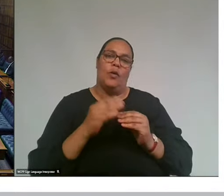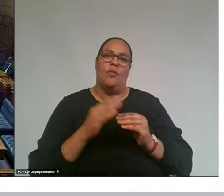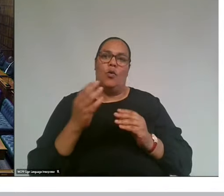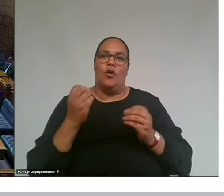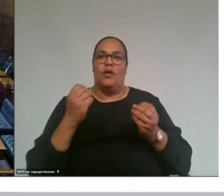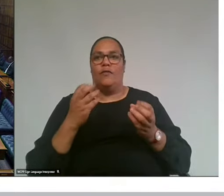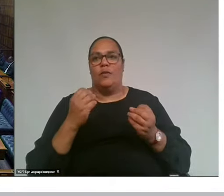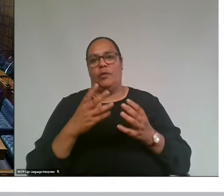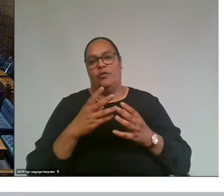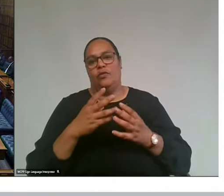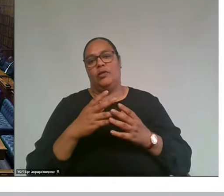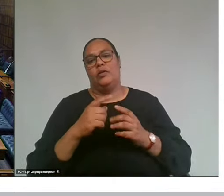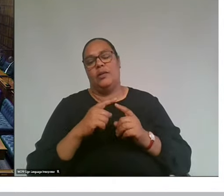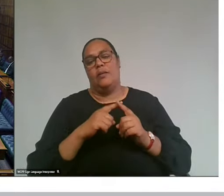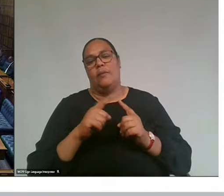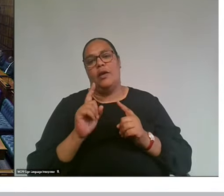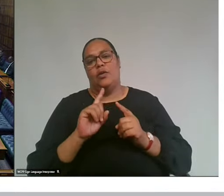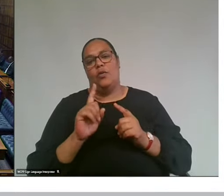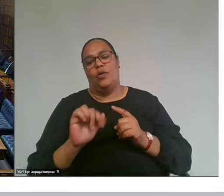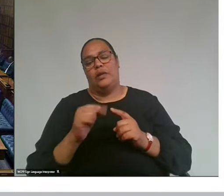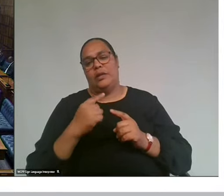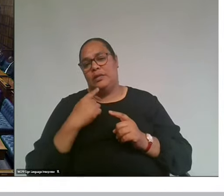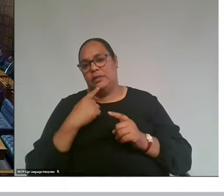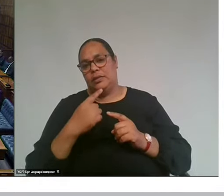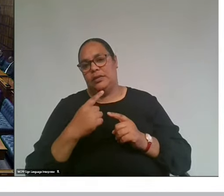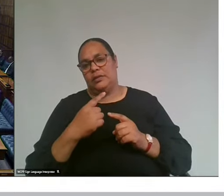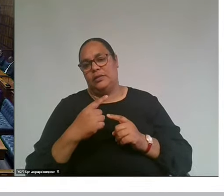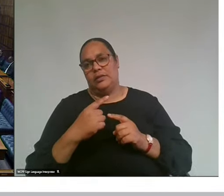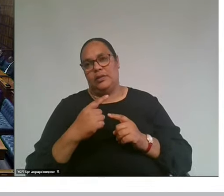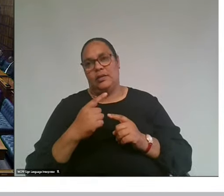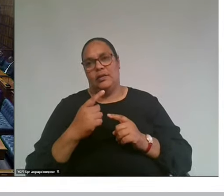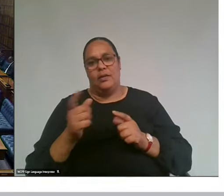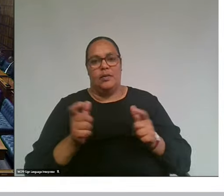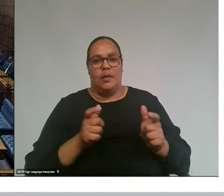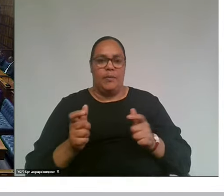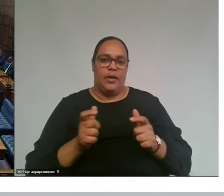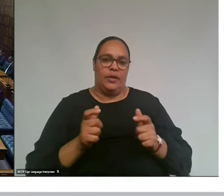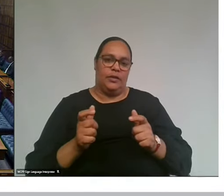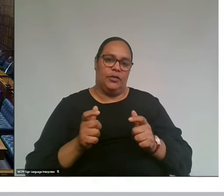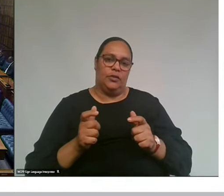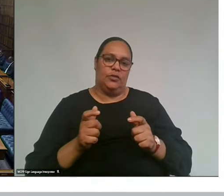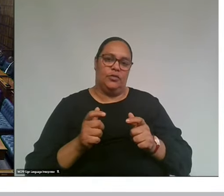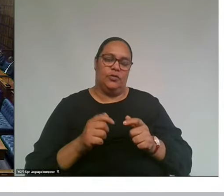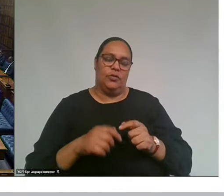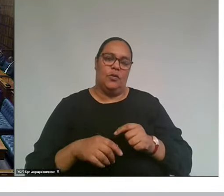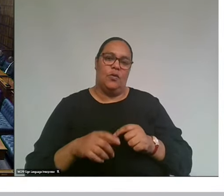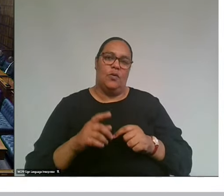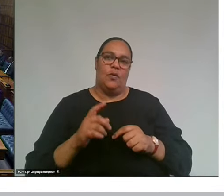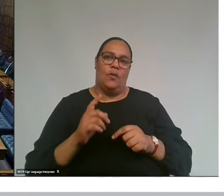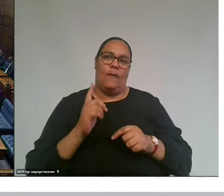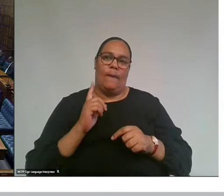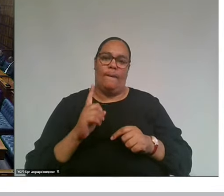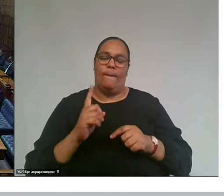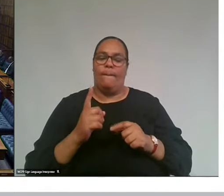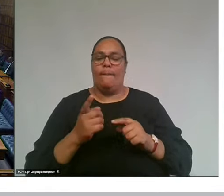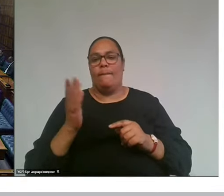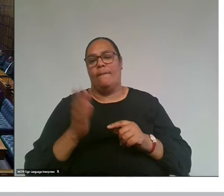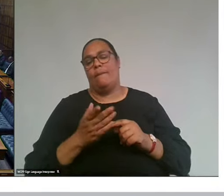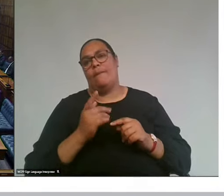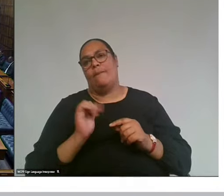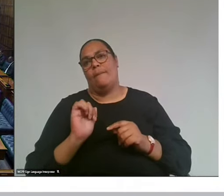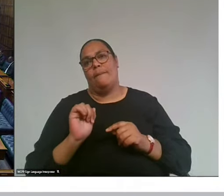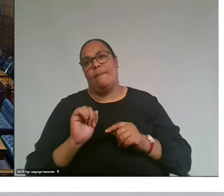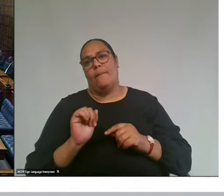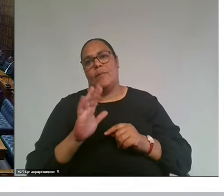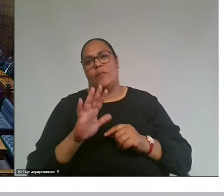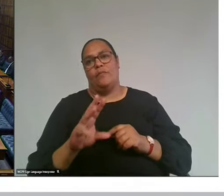that approach which they have said that they've managed to one out of the 85